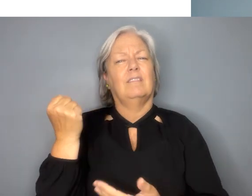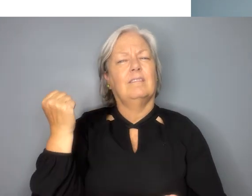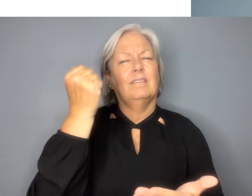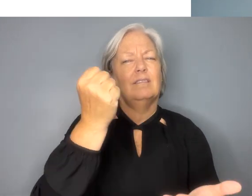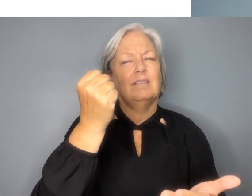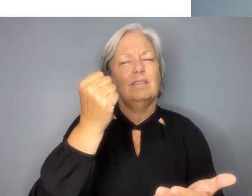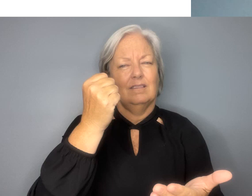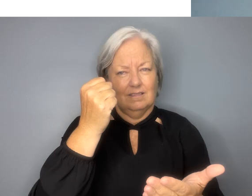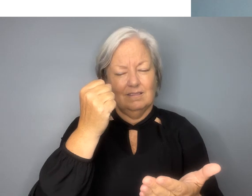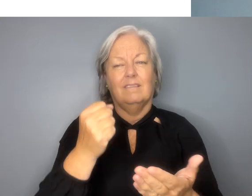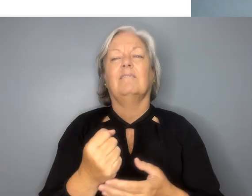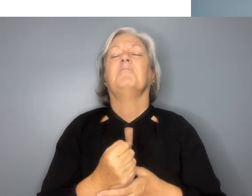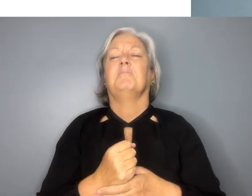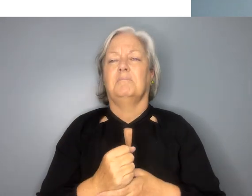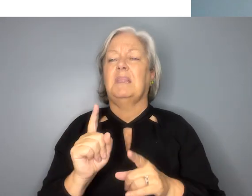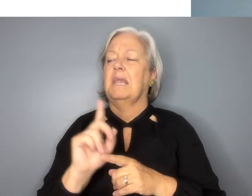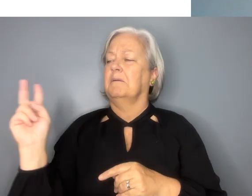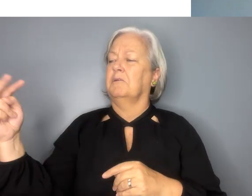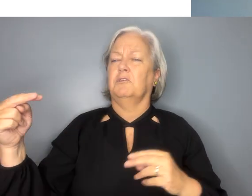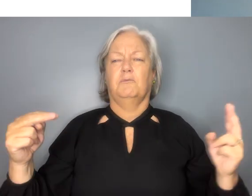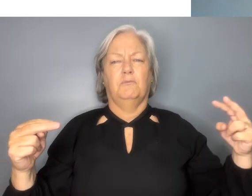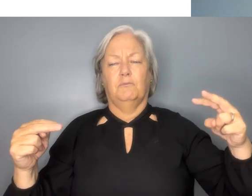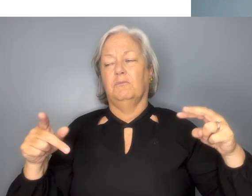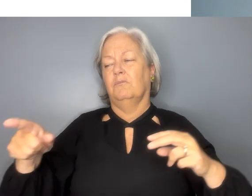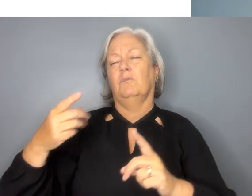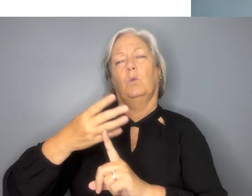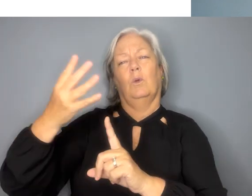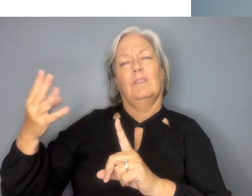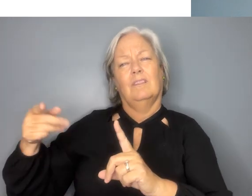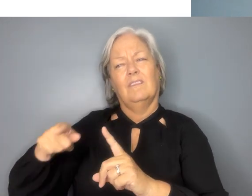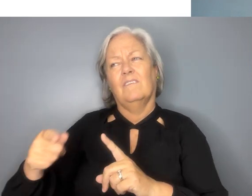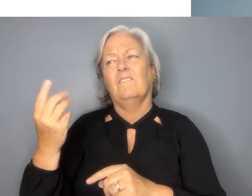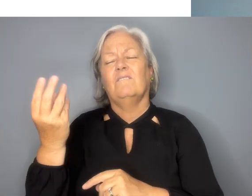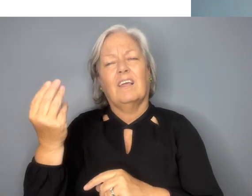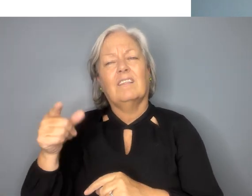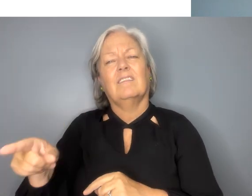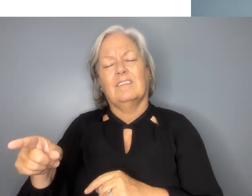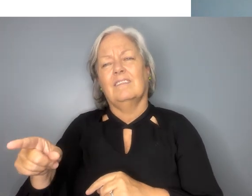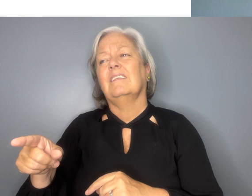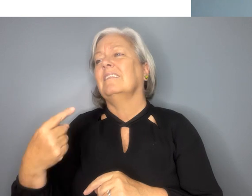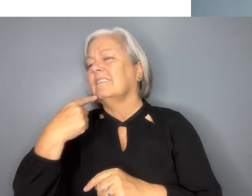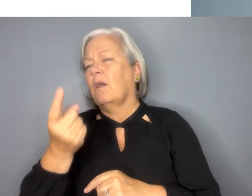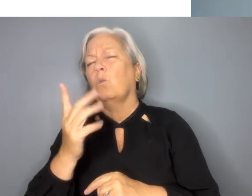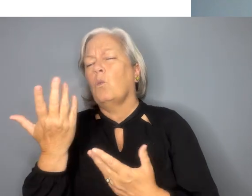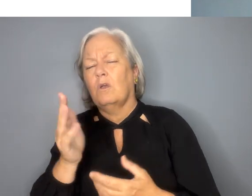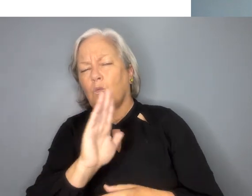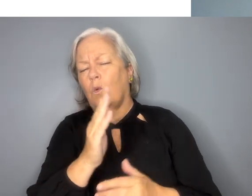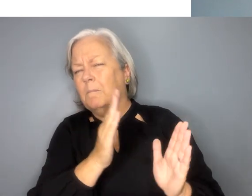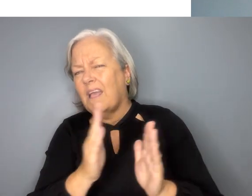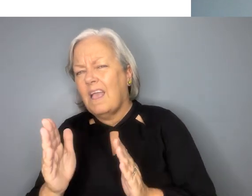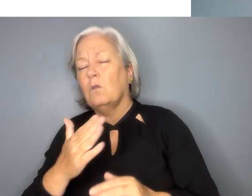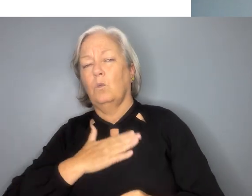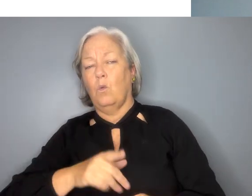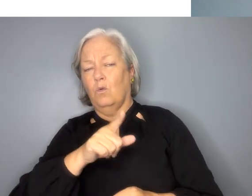to say, on both sides of the table, I suppose. So LGBTIQ plus funding needs to stipulate what is your plan